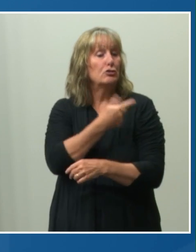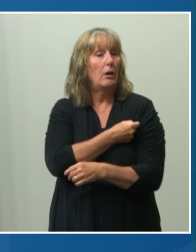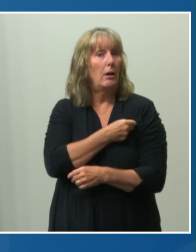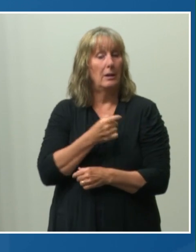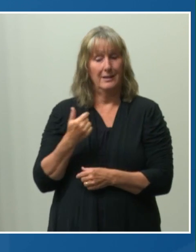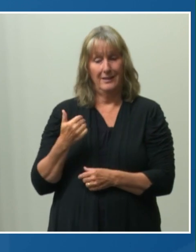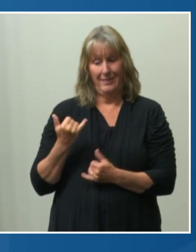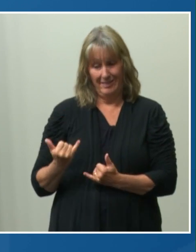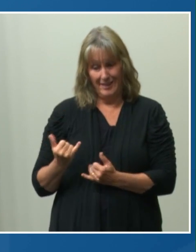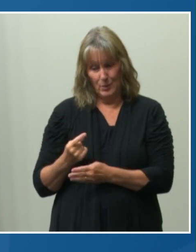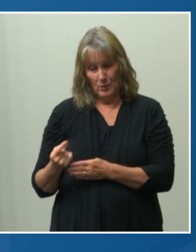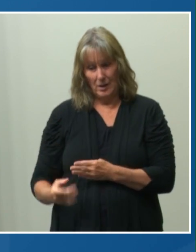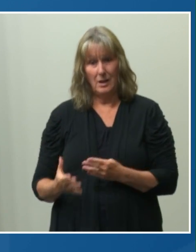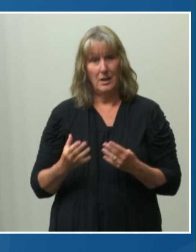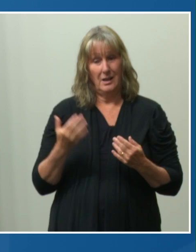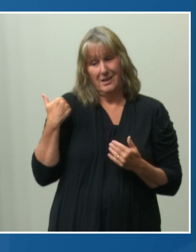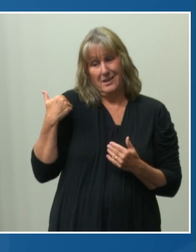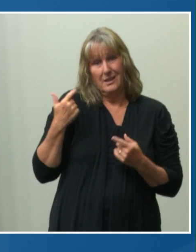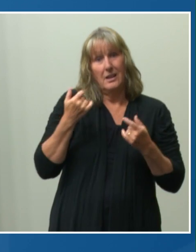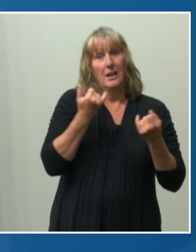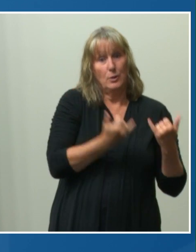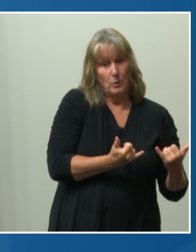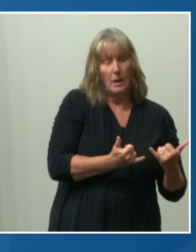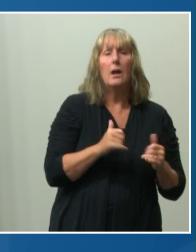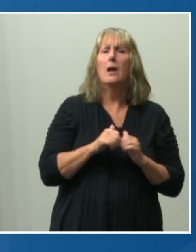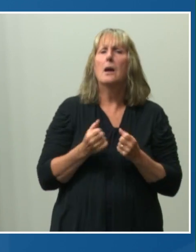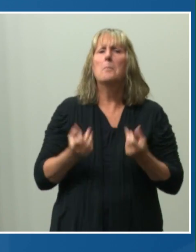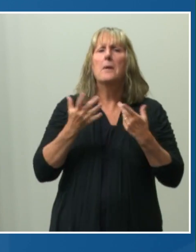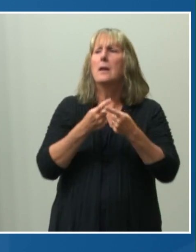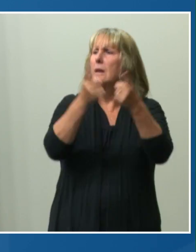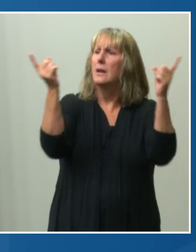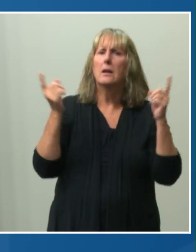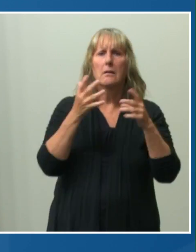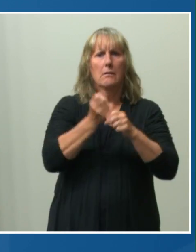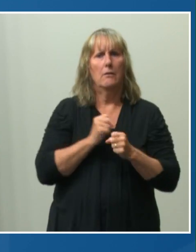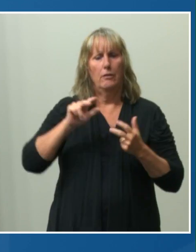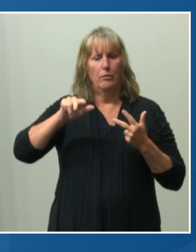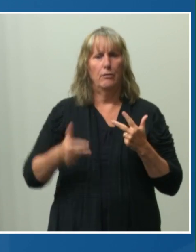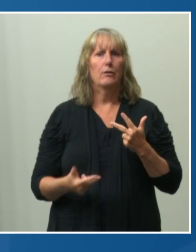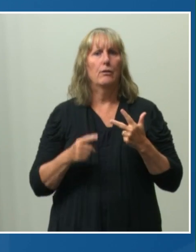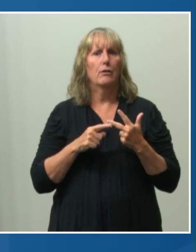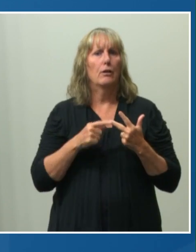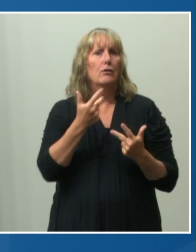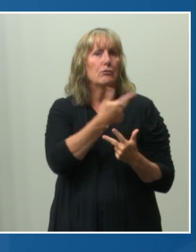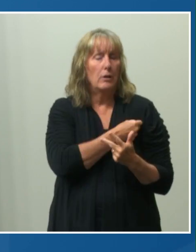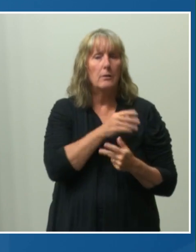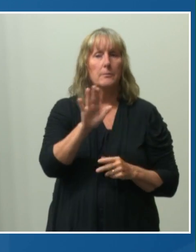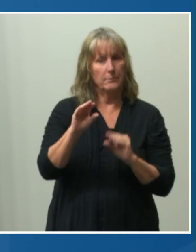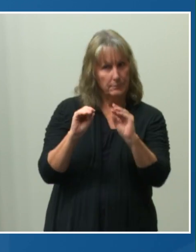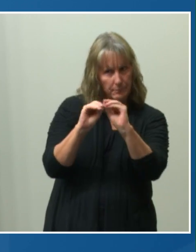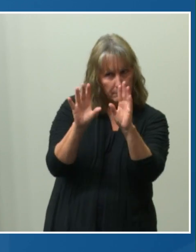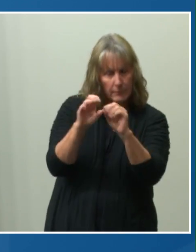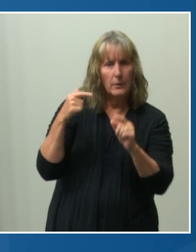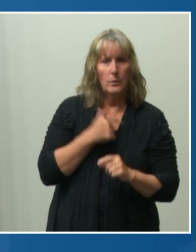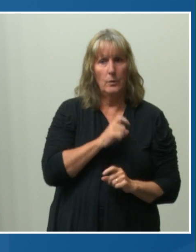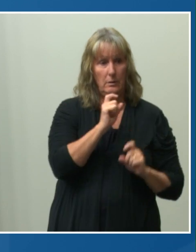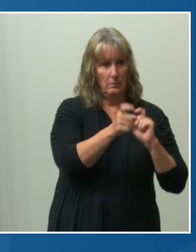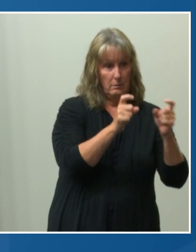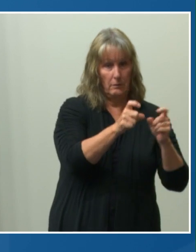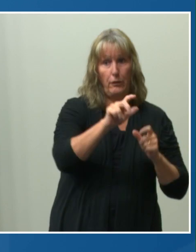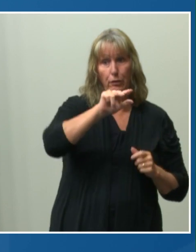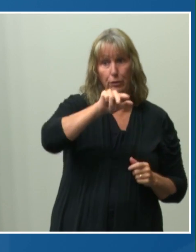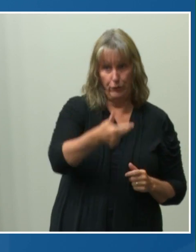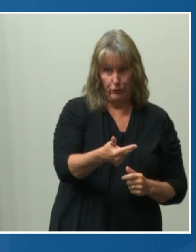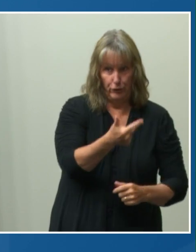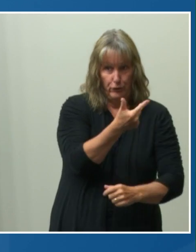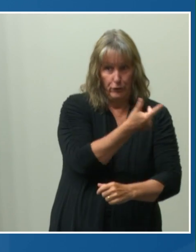tell me how many people have gotten their booster shot at this point? Okay, so I'm going to clarify. We were giving third doses,